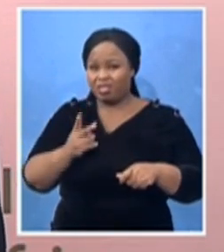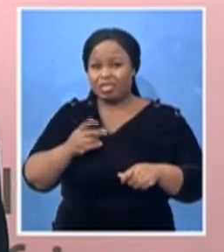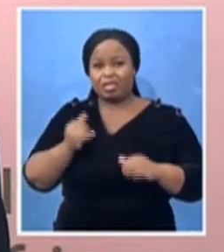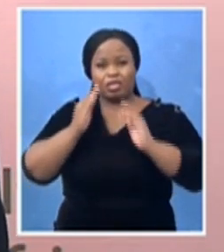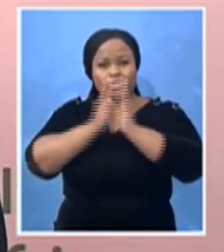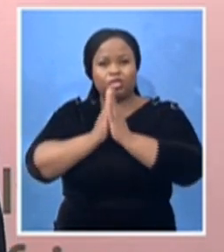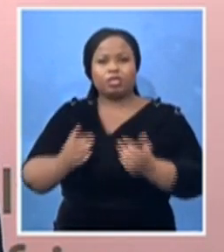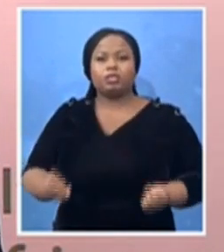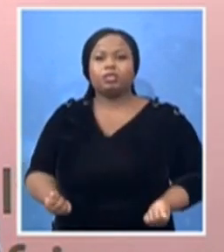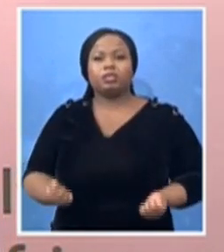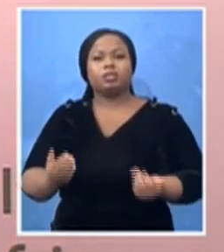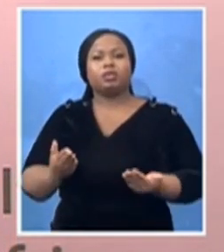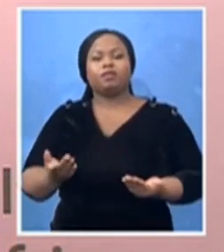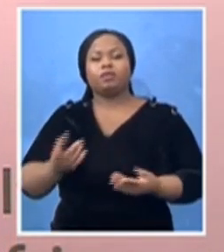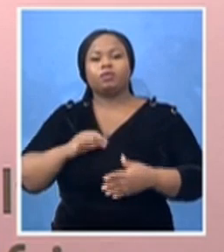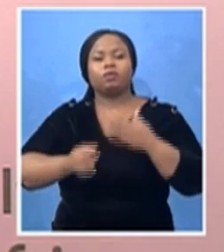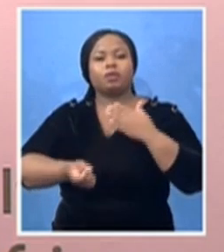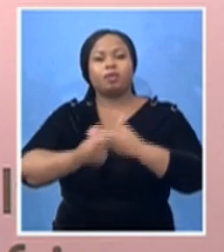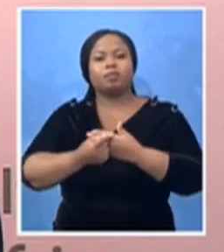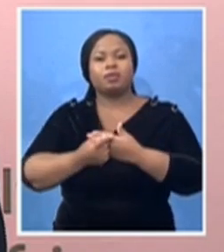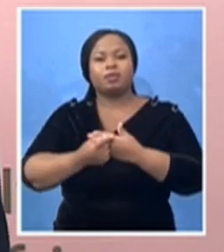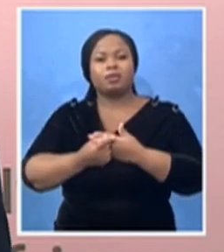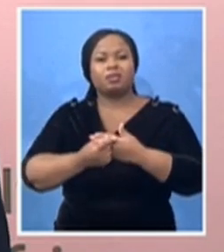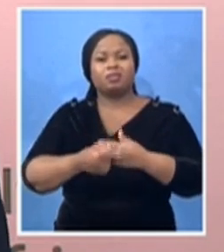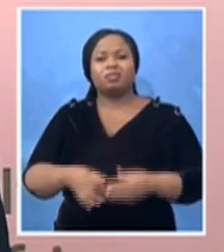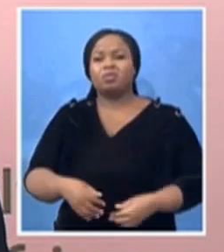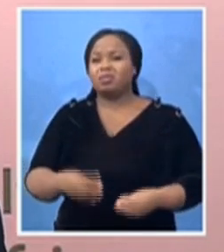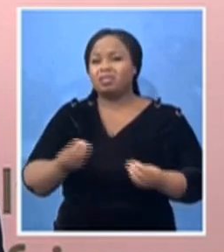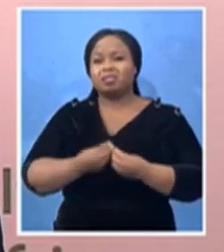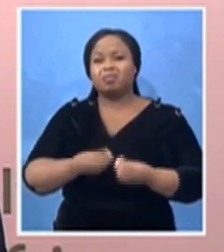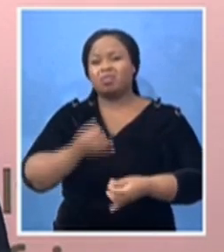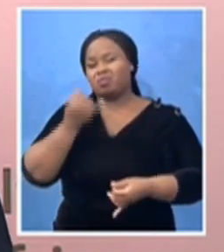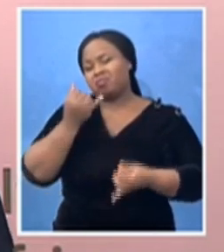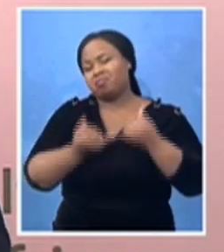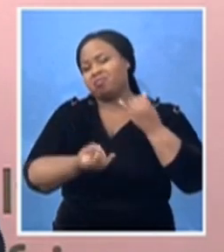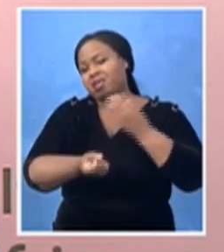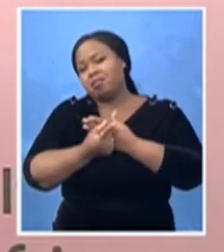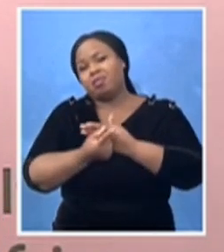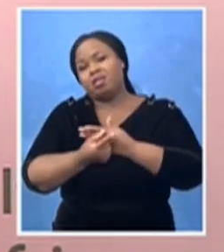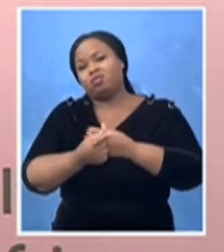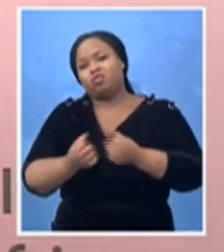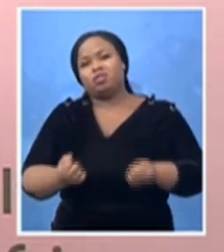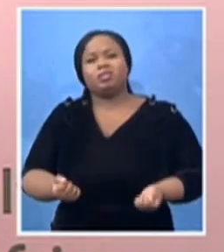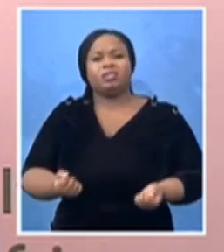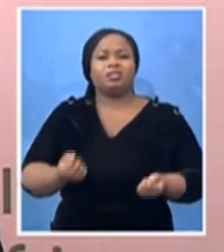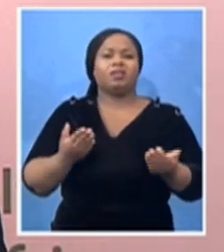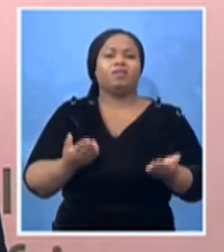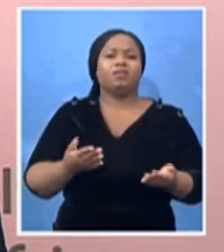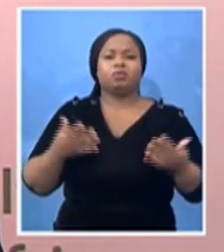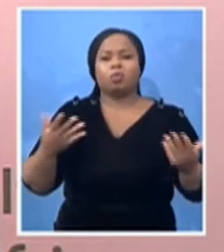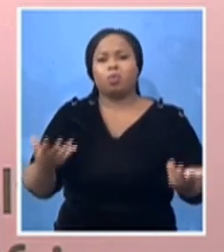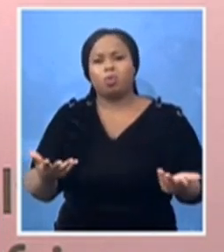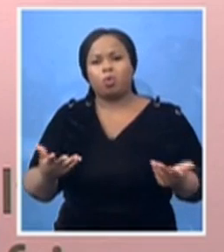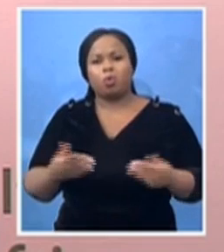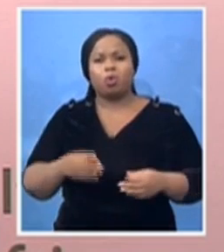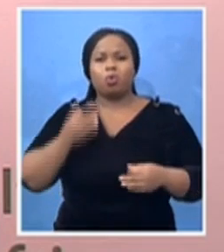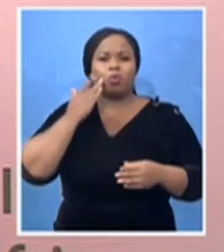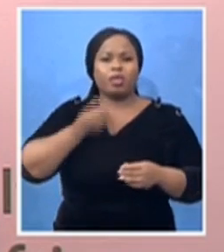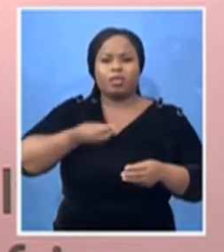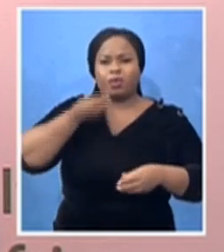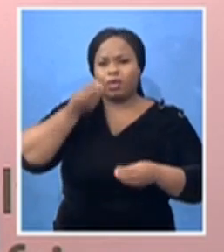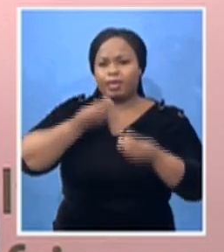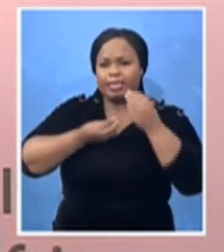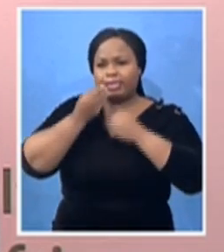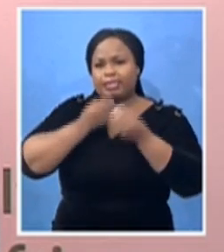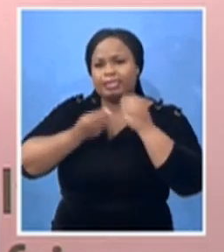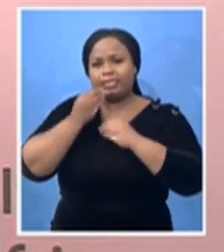something went wrong during the service, during this buffet, during the social settings that